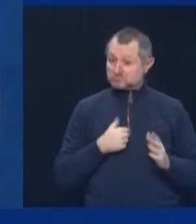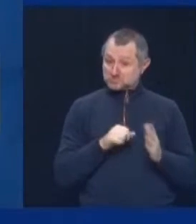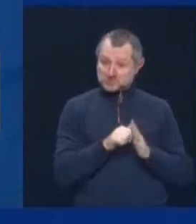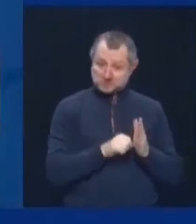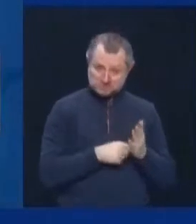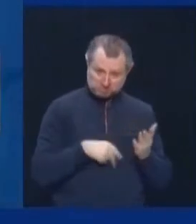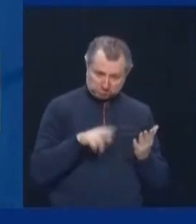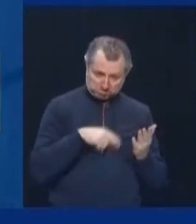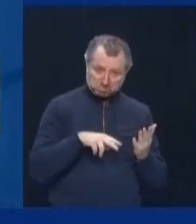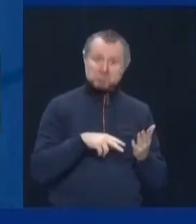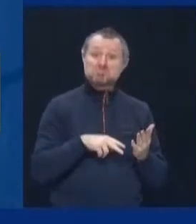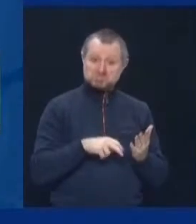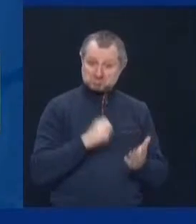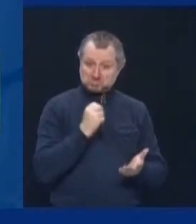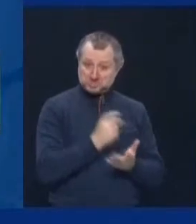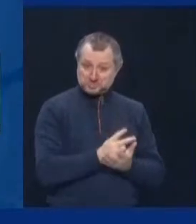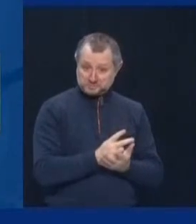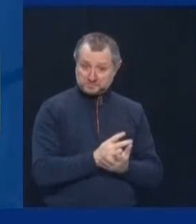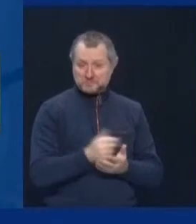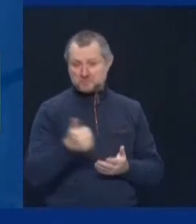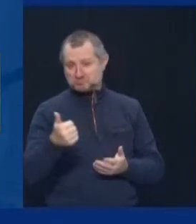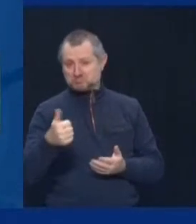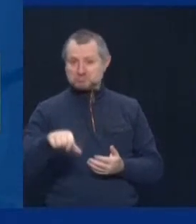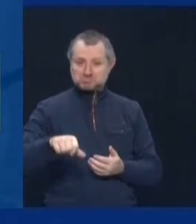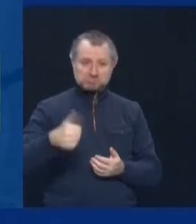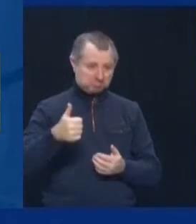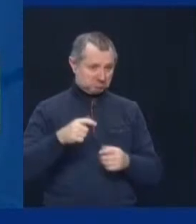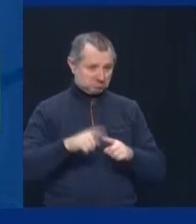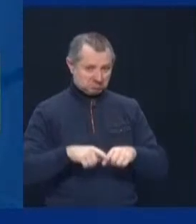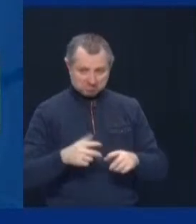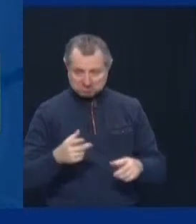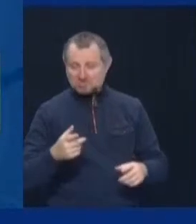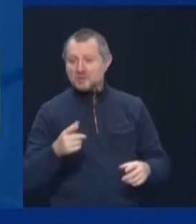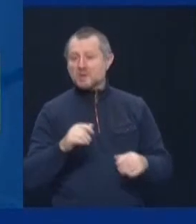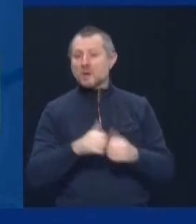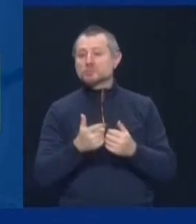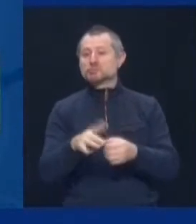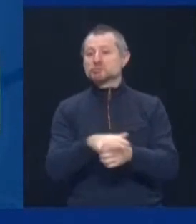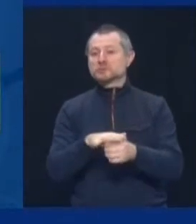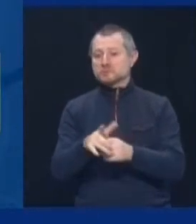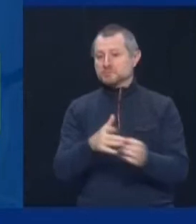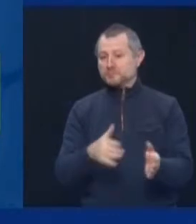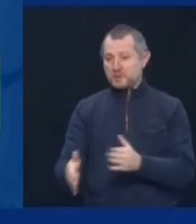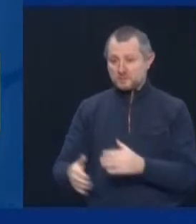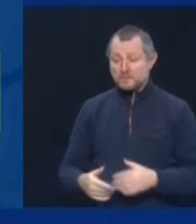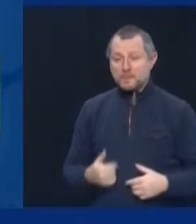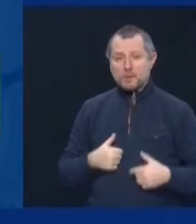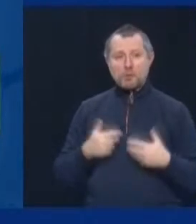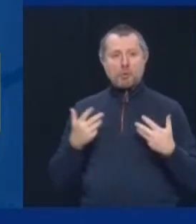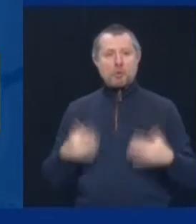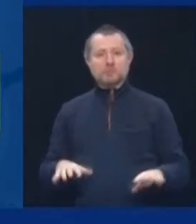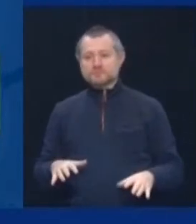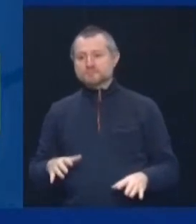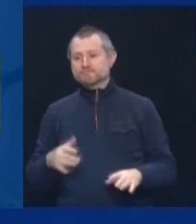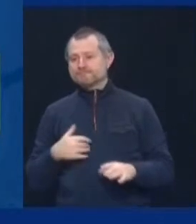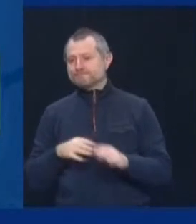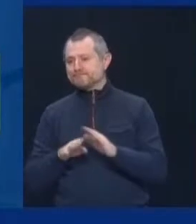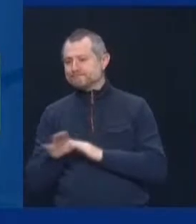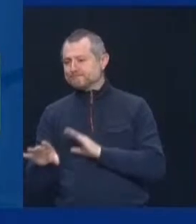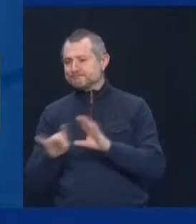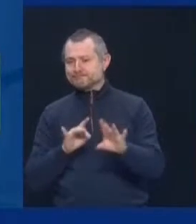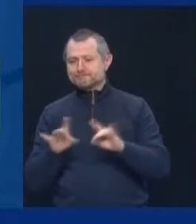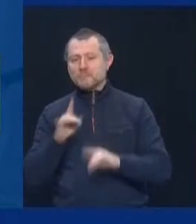that regional plan. We have designated the vaccination hub